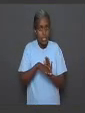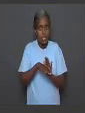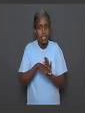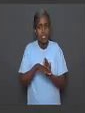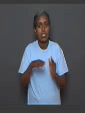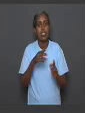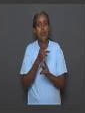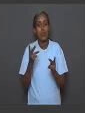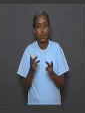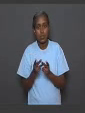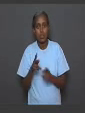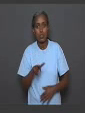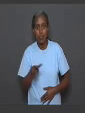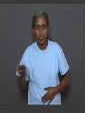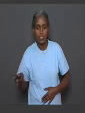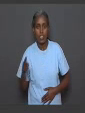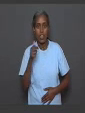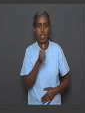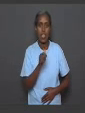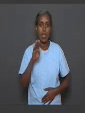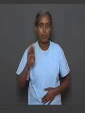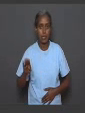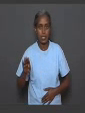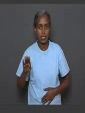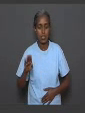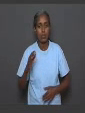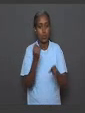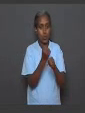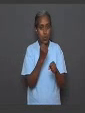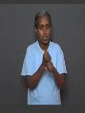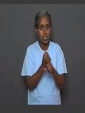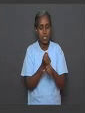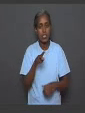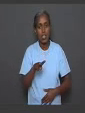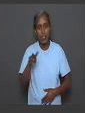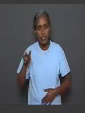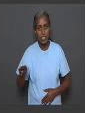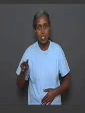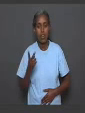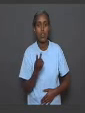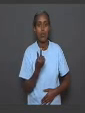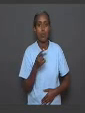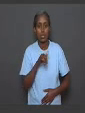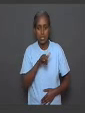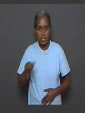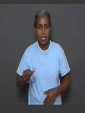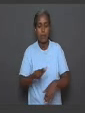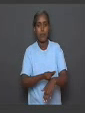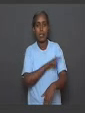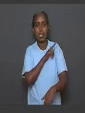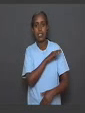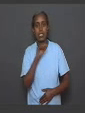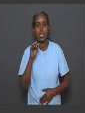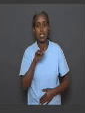vector of AB, we need to construct a vector which has both the same length and